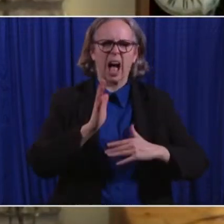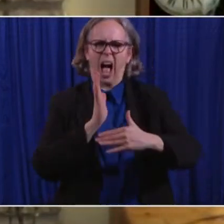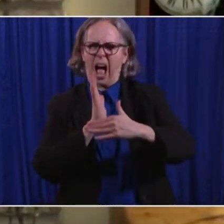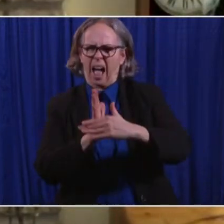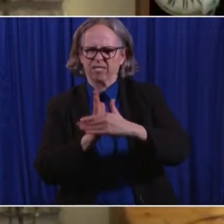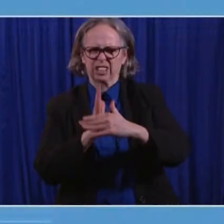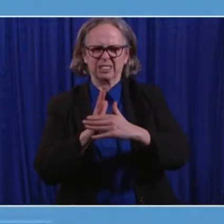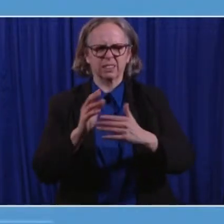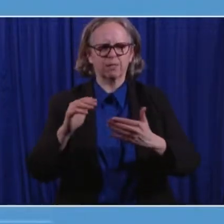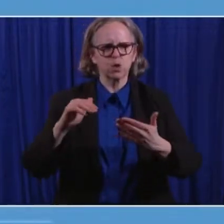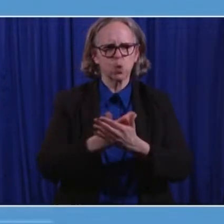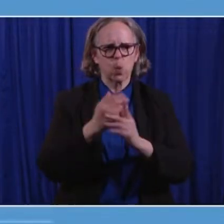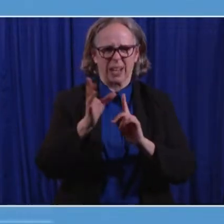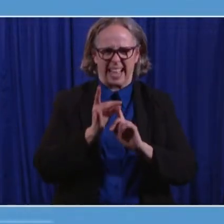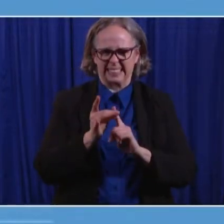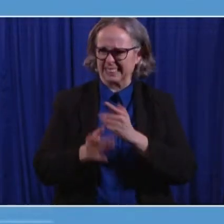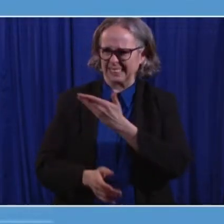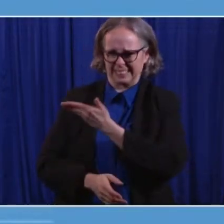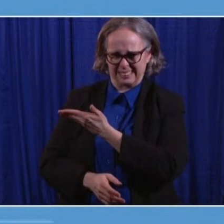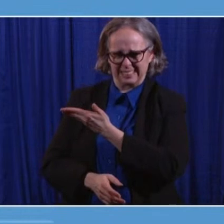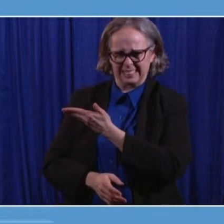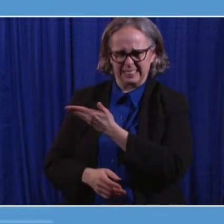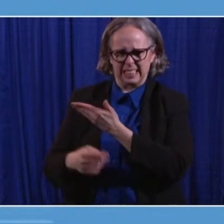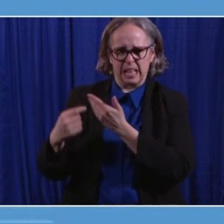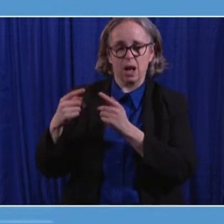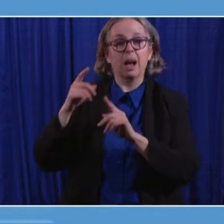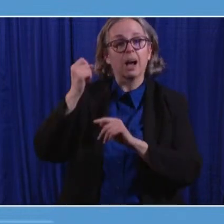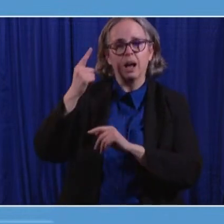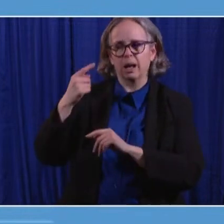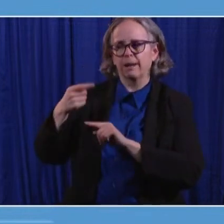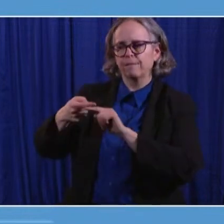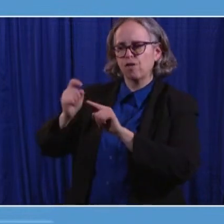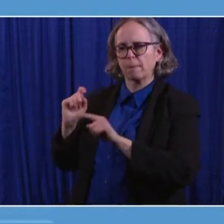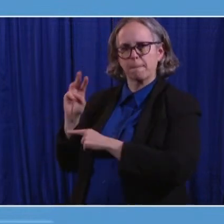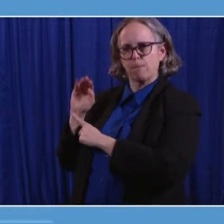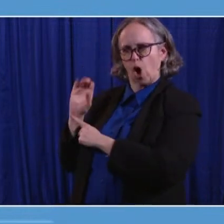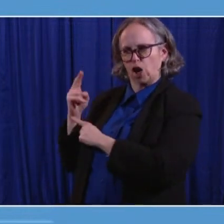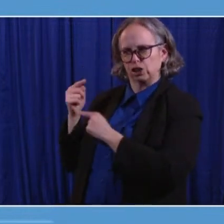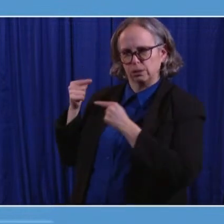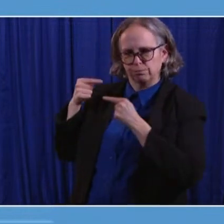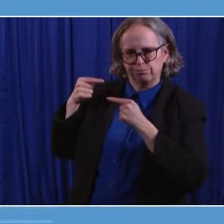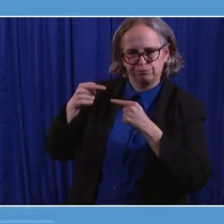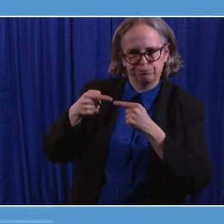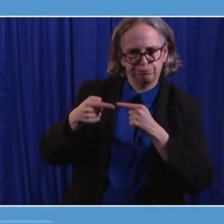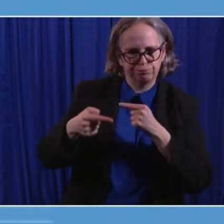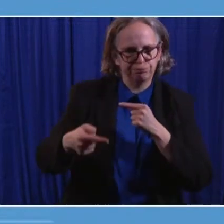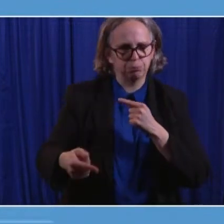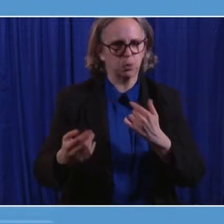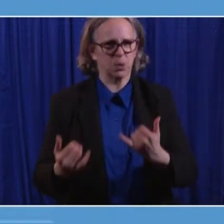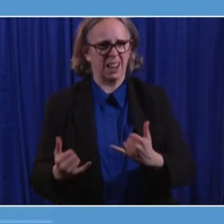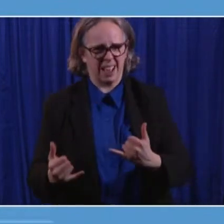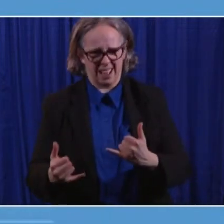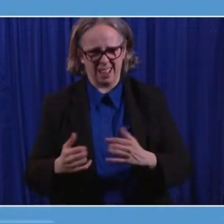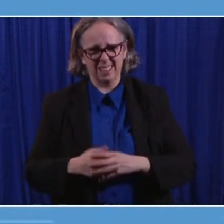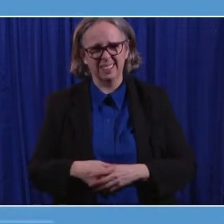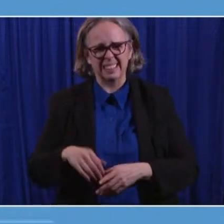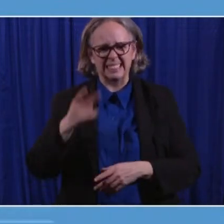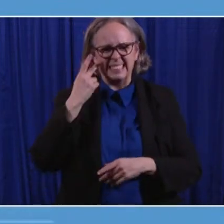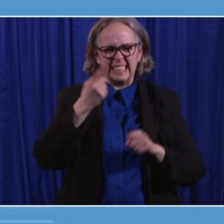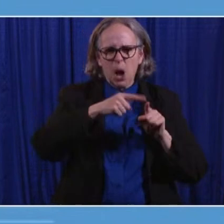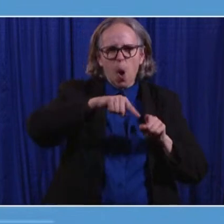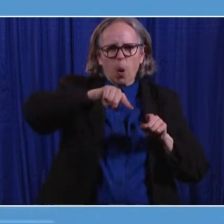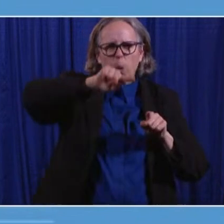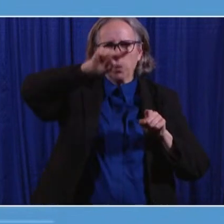since March of last year. You will see that our peak was at 845